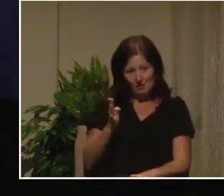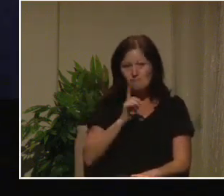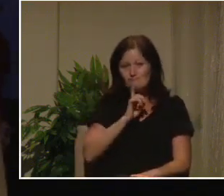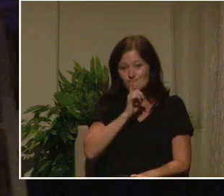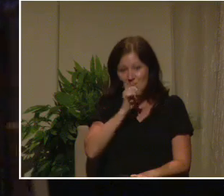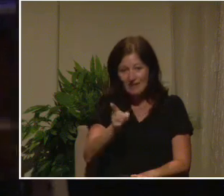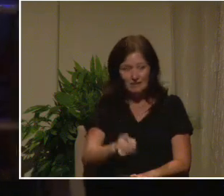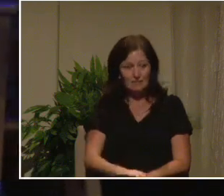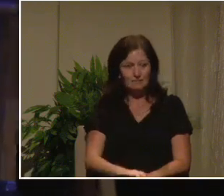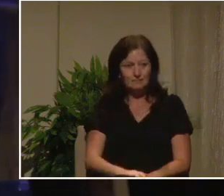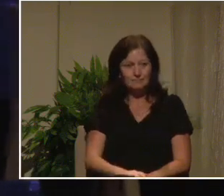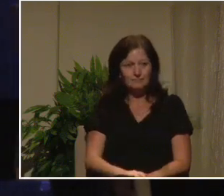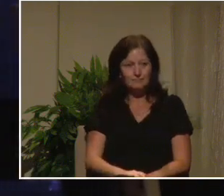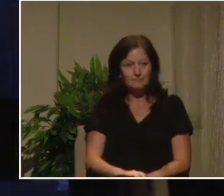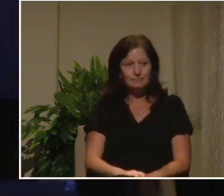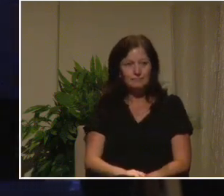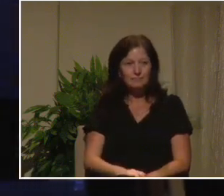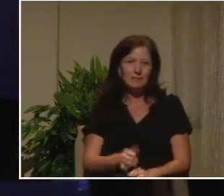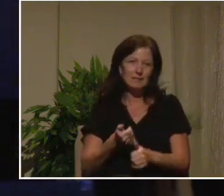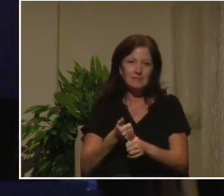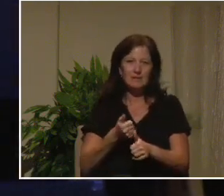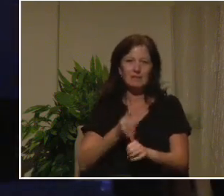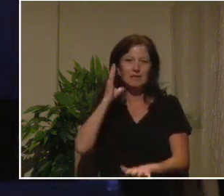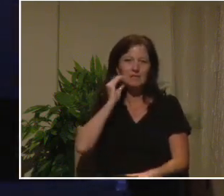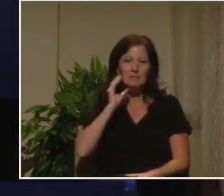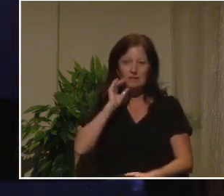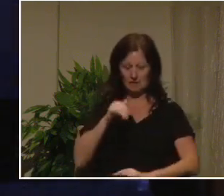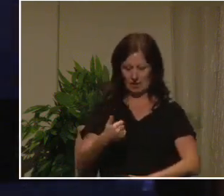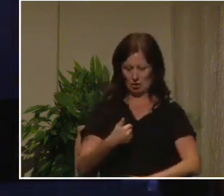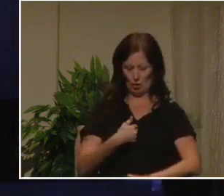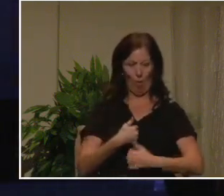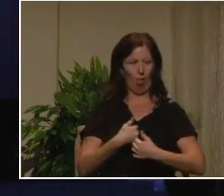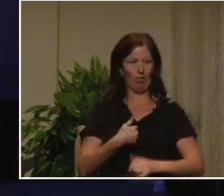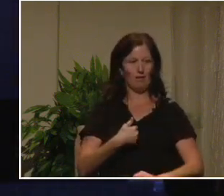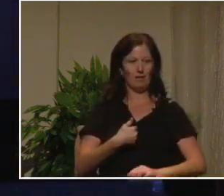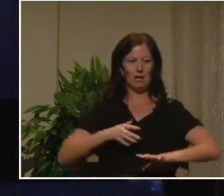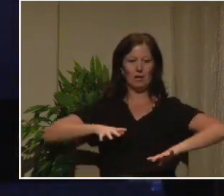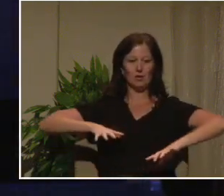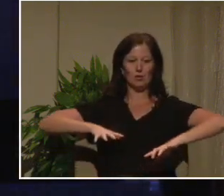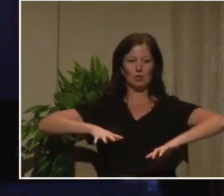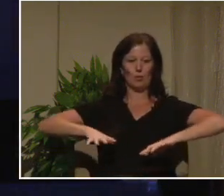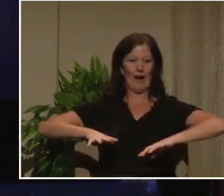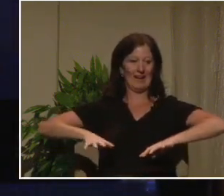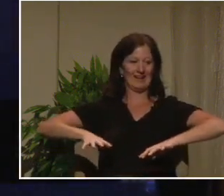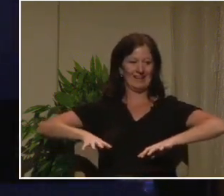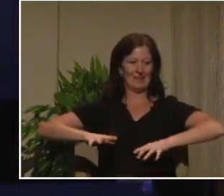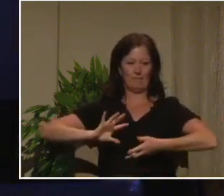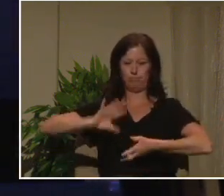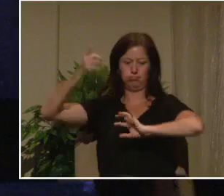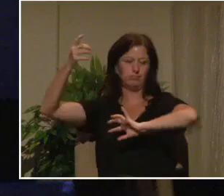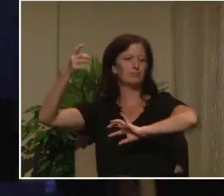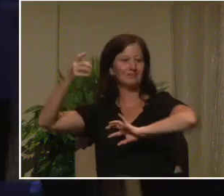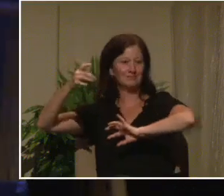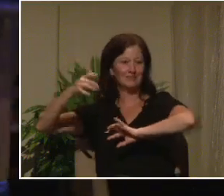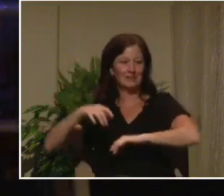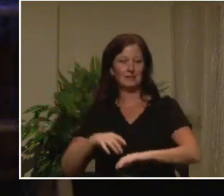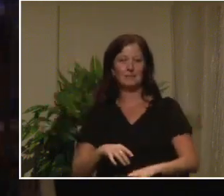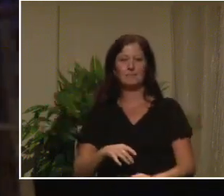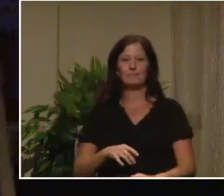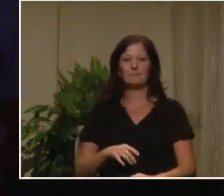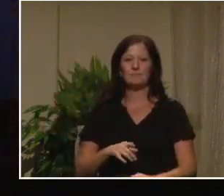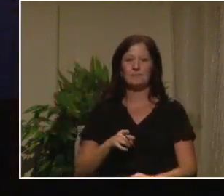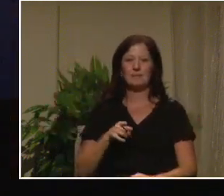And he had this soul quake, and this soul quake went in two directions. The first is that he